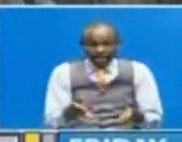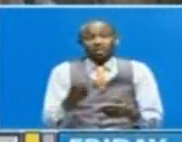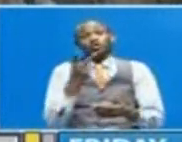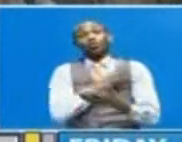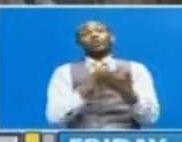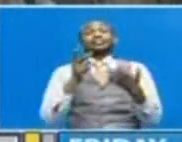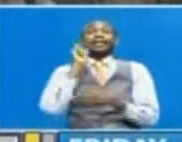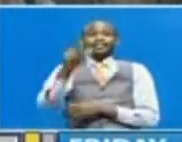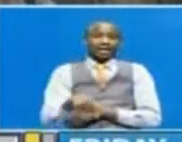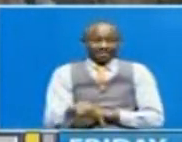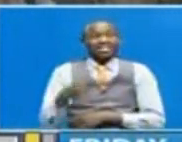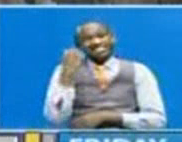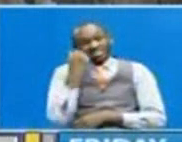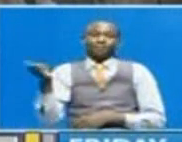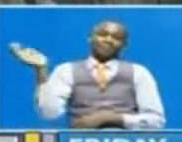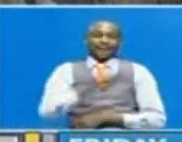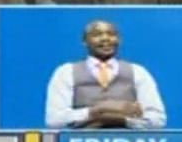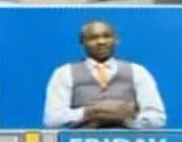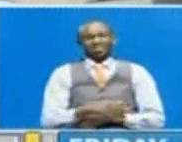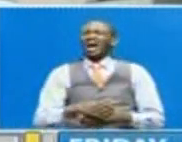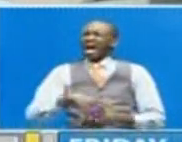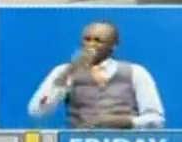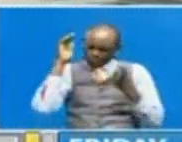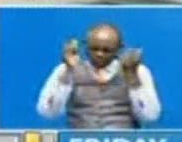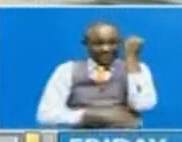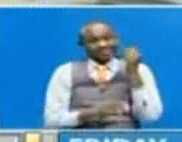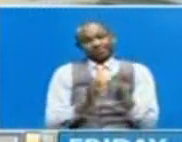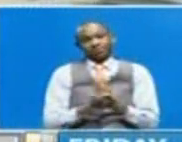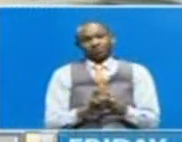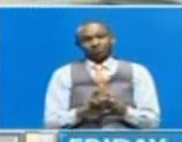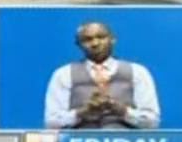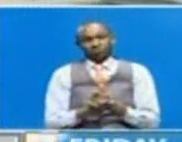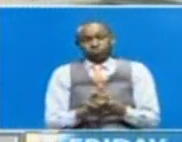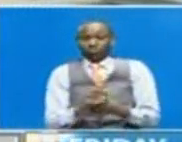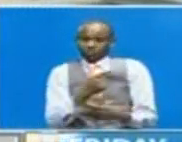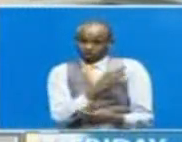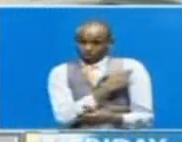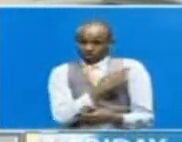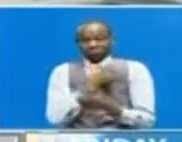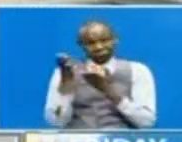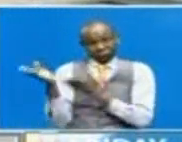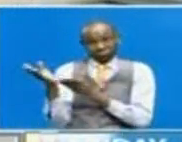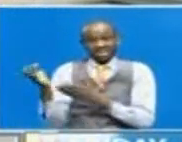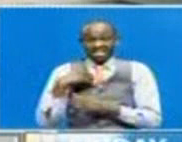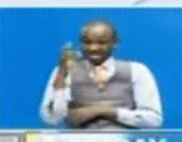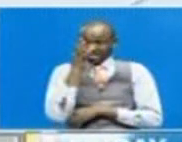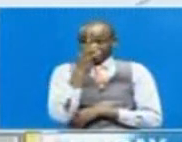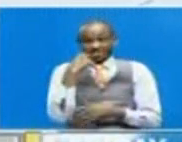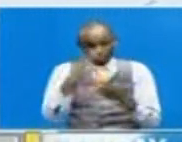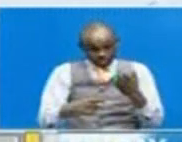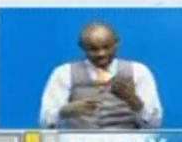mbili. Ila ugonjwa tena, igazidi. Dr. Irongo Mwangi, a practicing dermatologist in Nyeri,